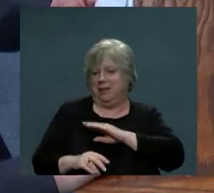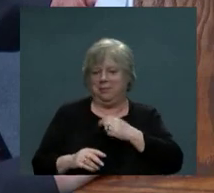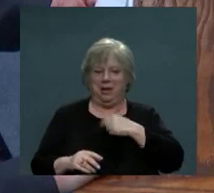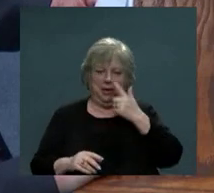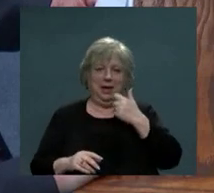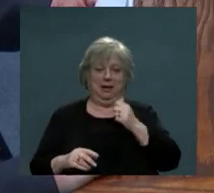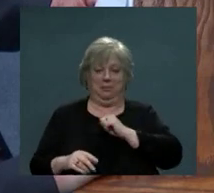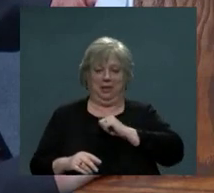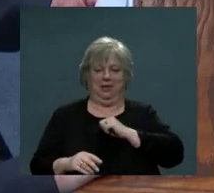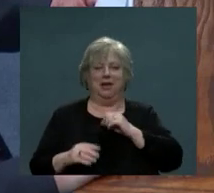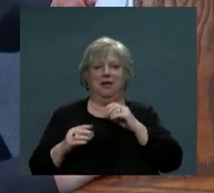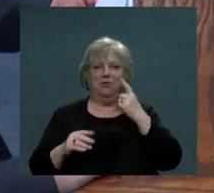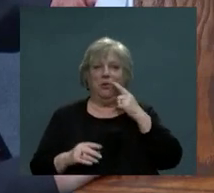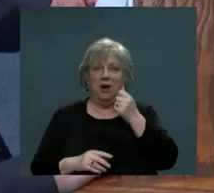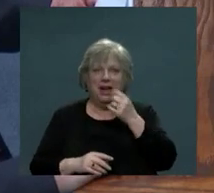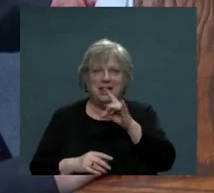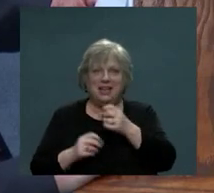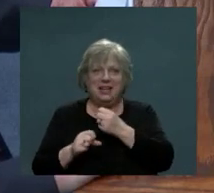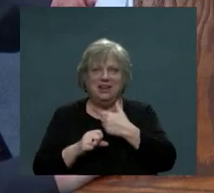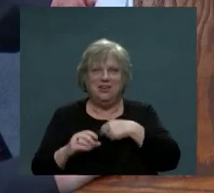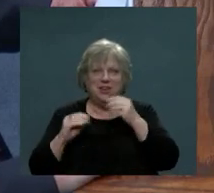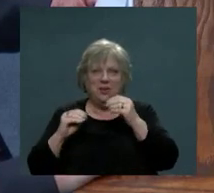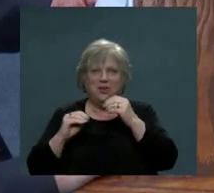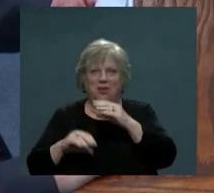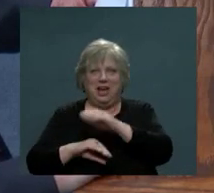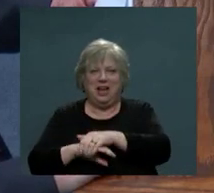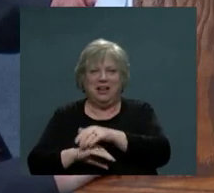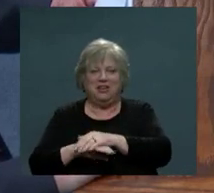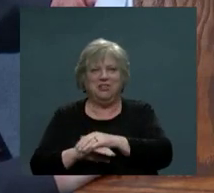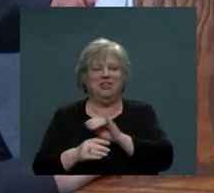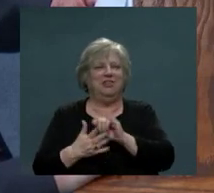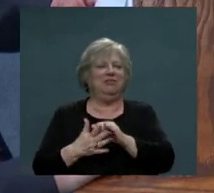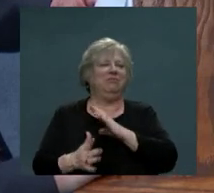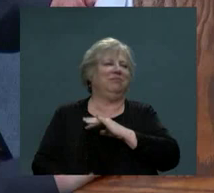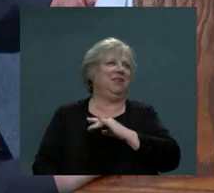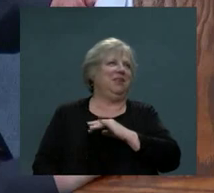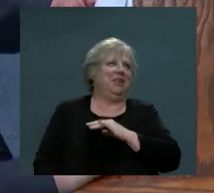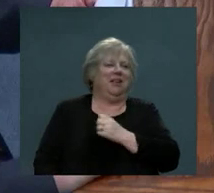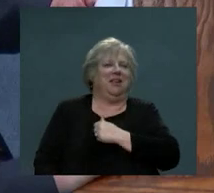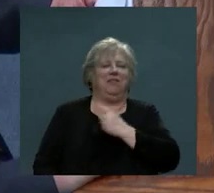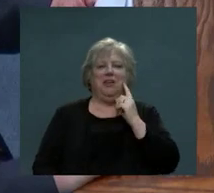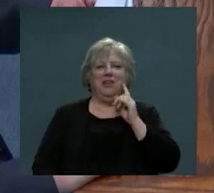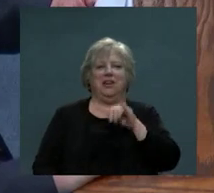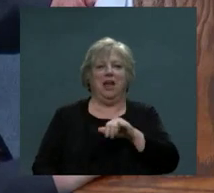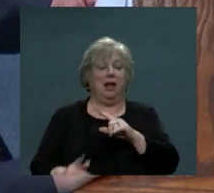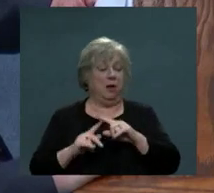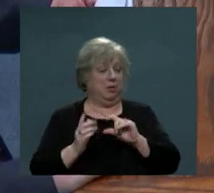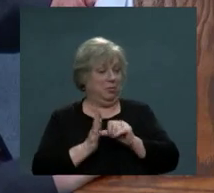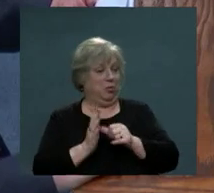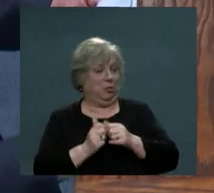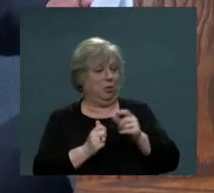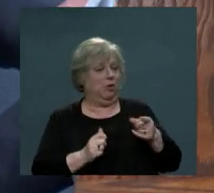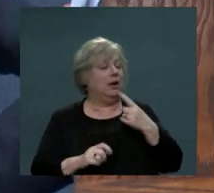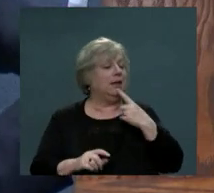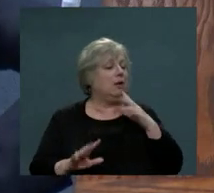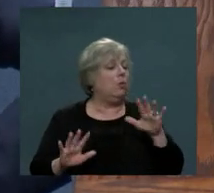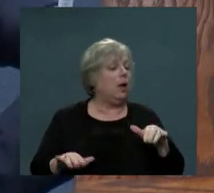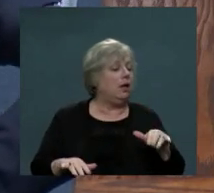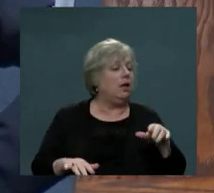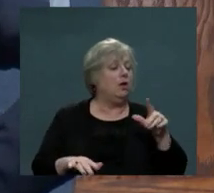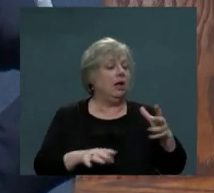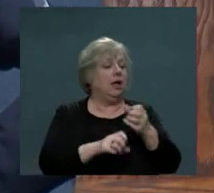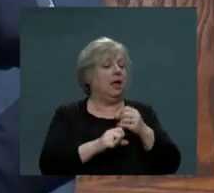English for 18 years. So that was music to my ears. Anyway, I told her. I was very impressed with her. And I said, "I'll tell you what. You get